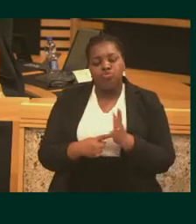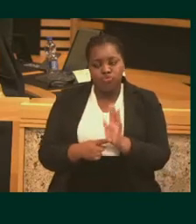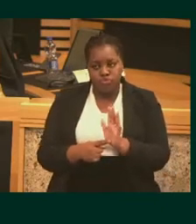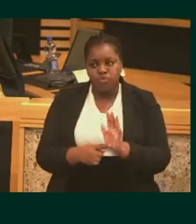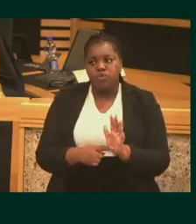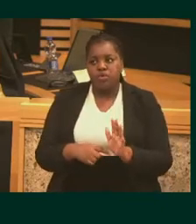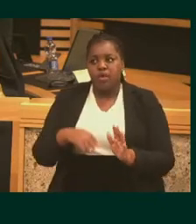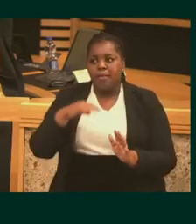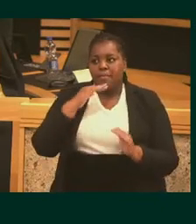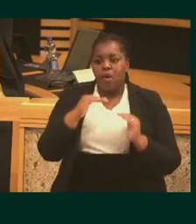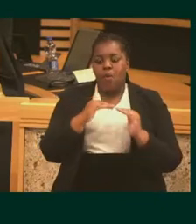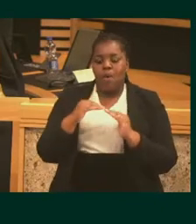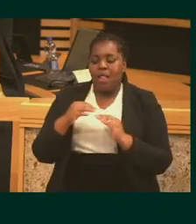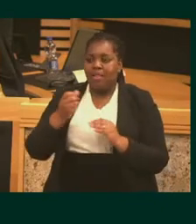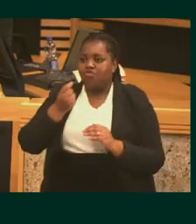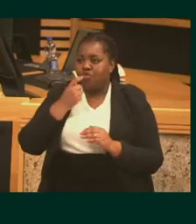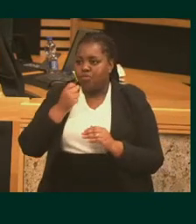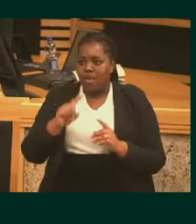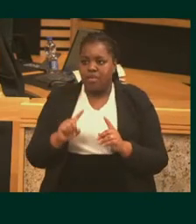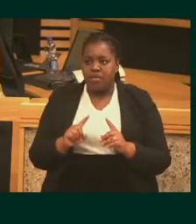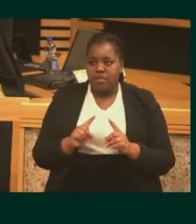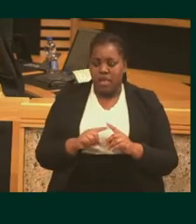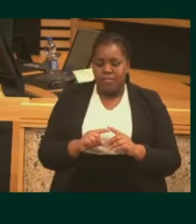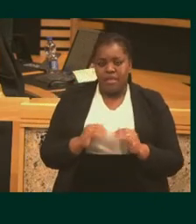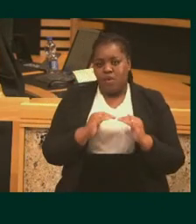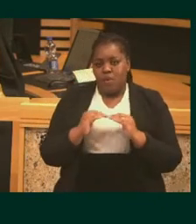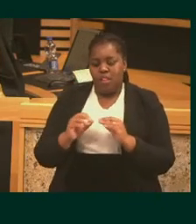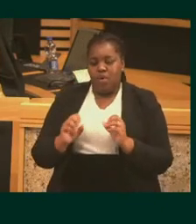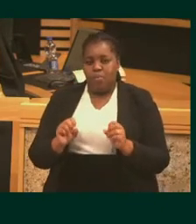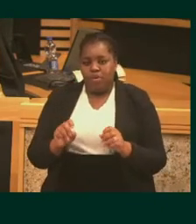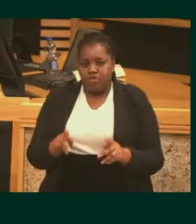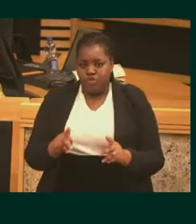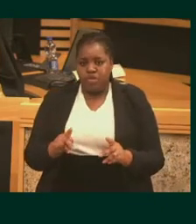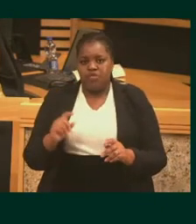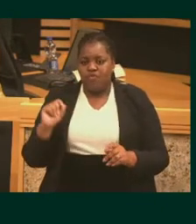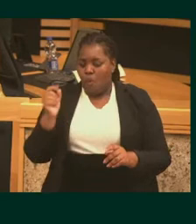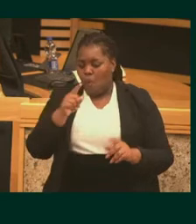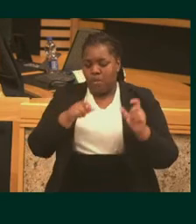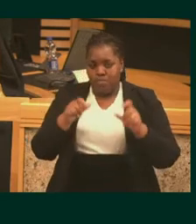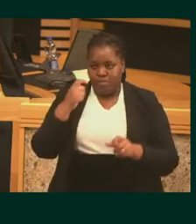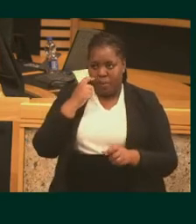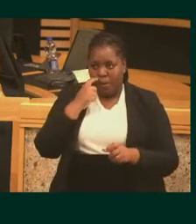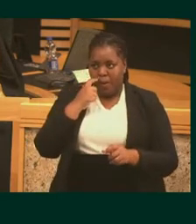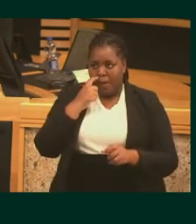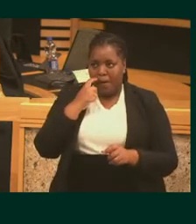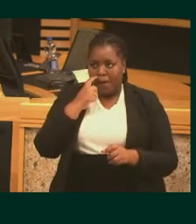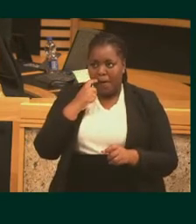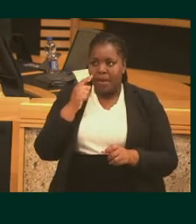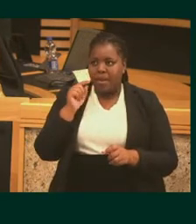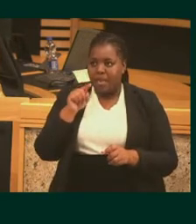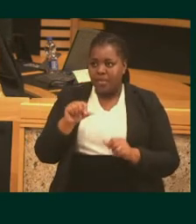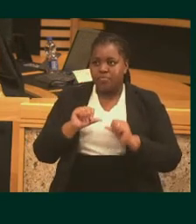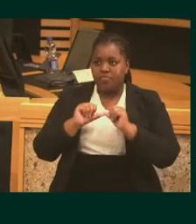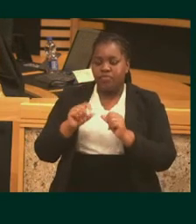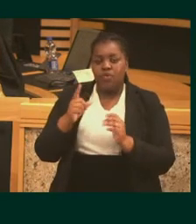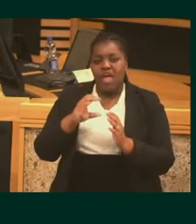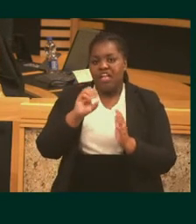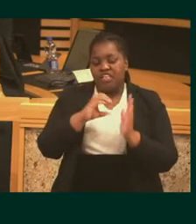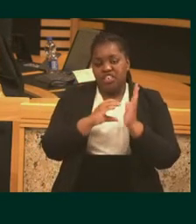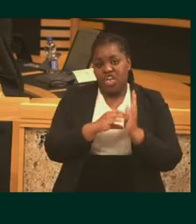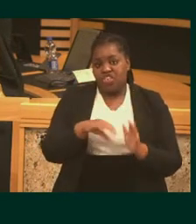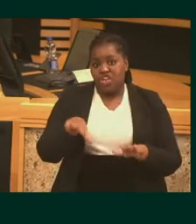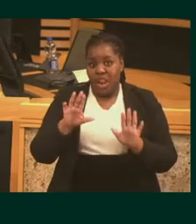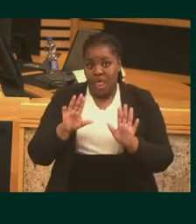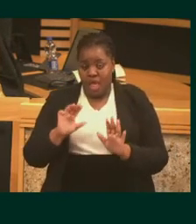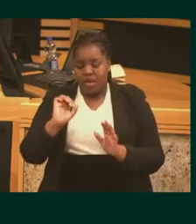equal treatment and equal of opportunity and status to all citizens this is further echoed in section 9 of the